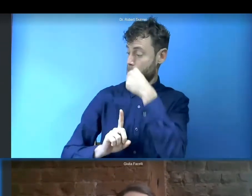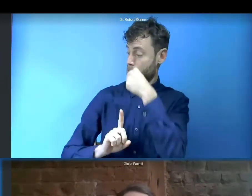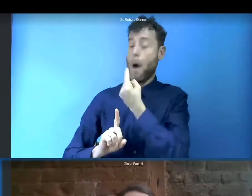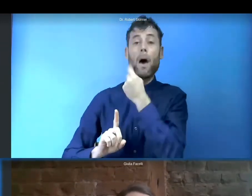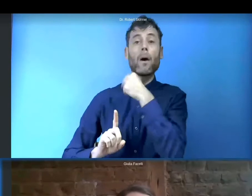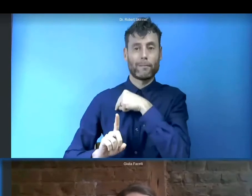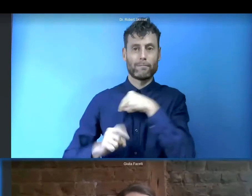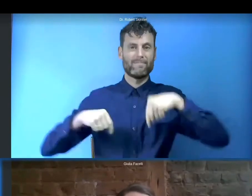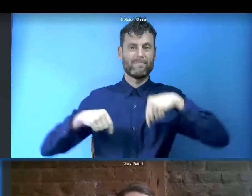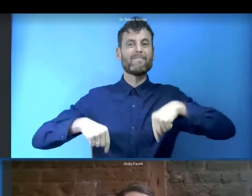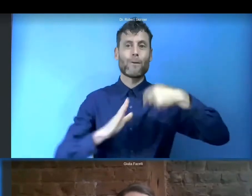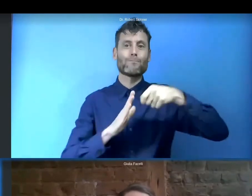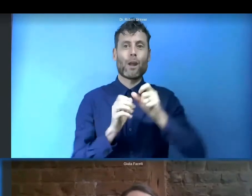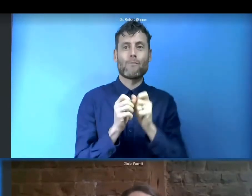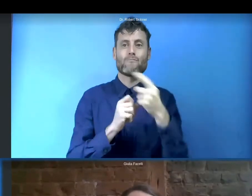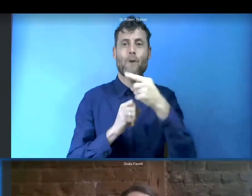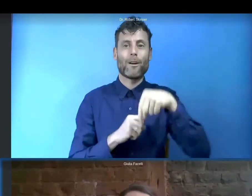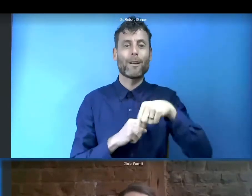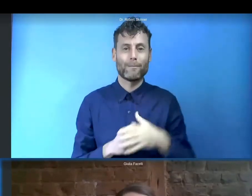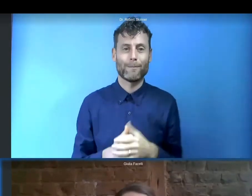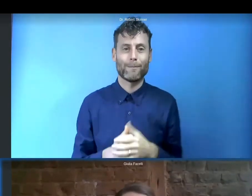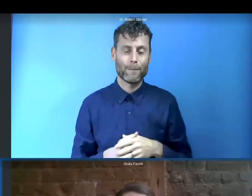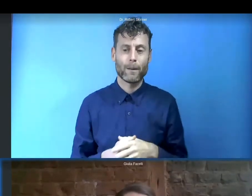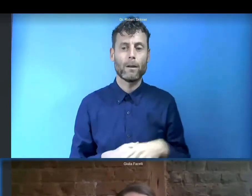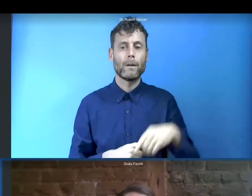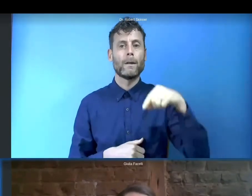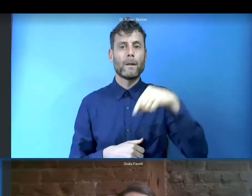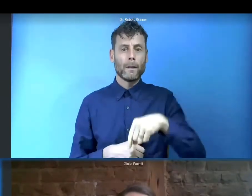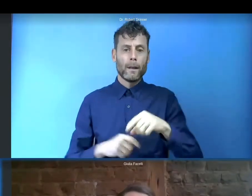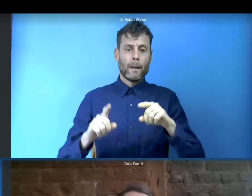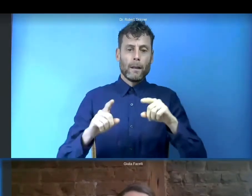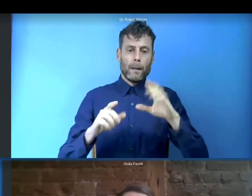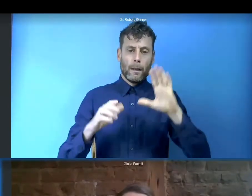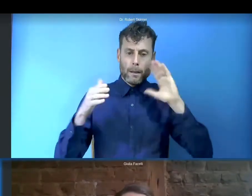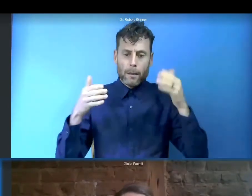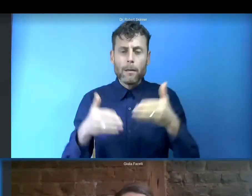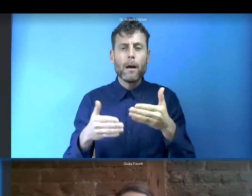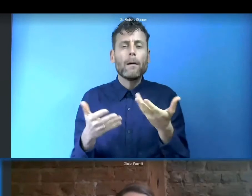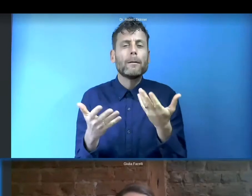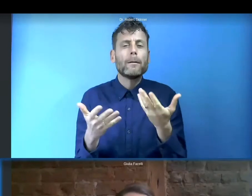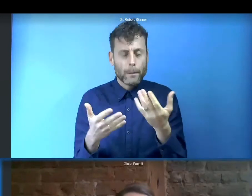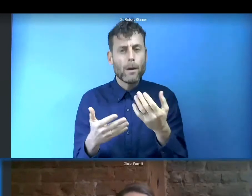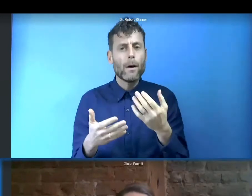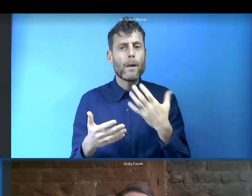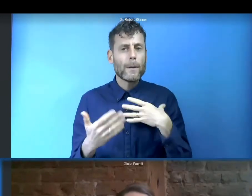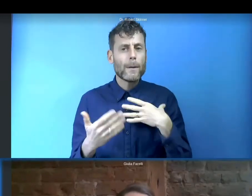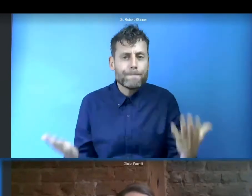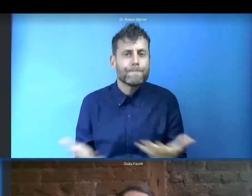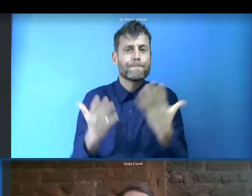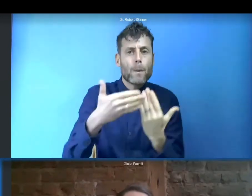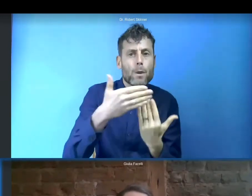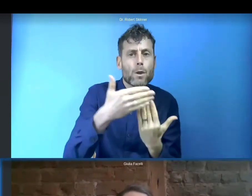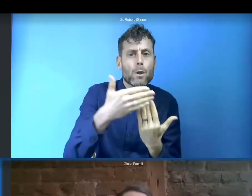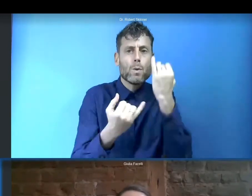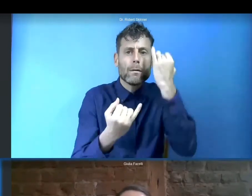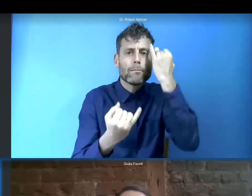constructed around pillars and also include some novelties. As per the official creation of the EAC, the European Innovation